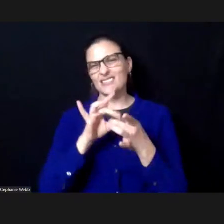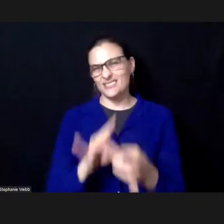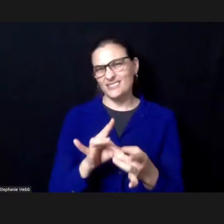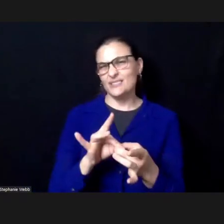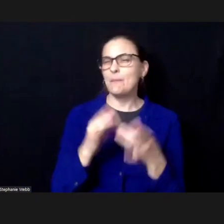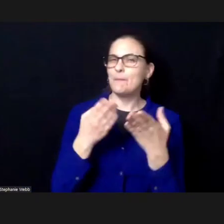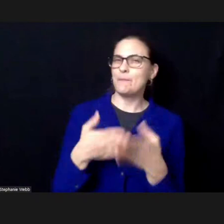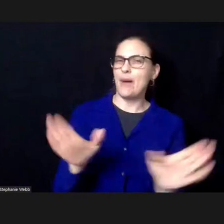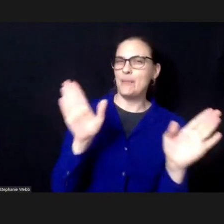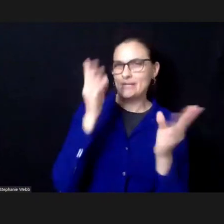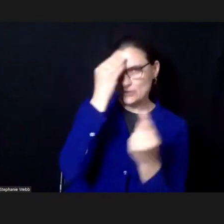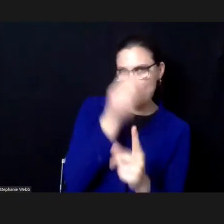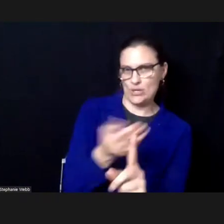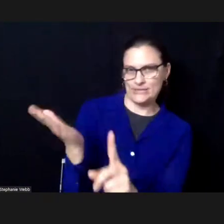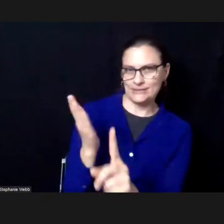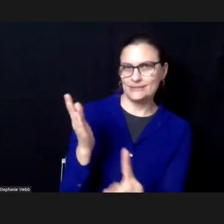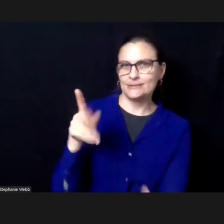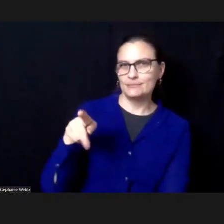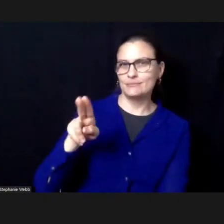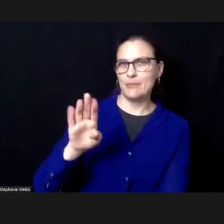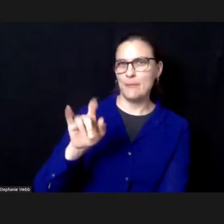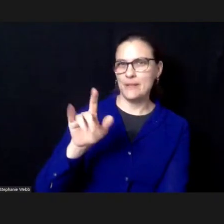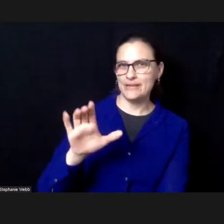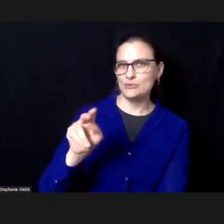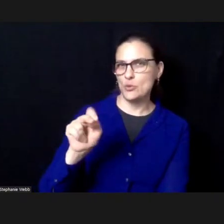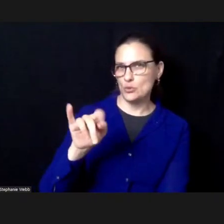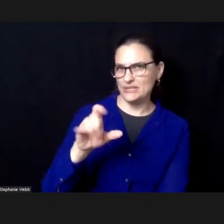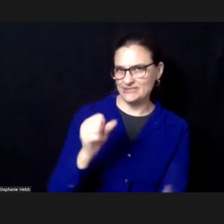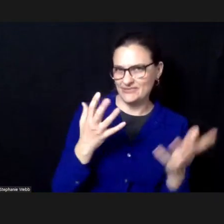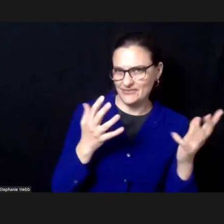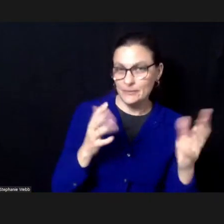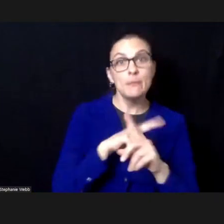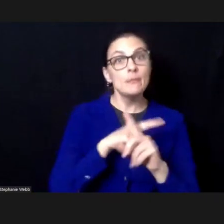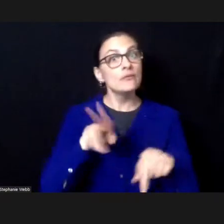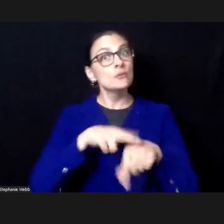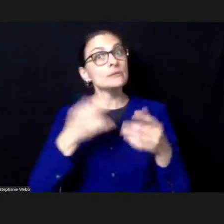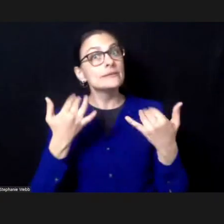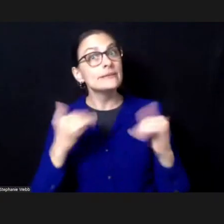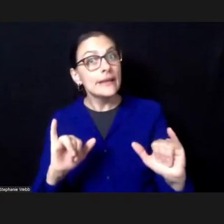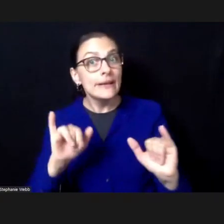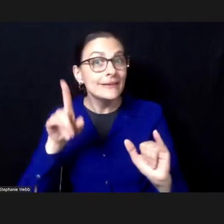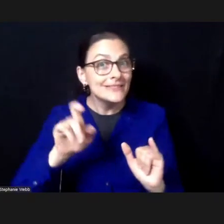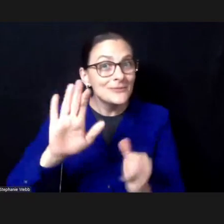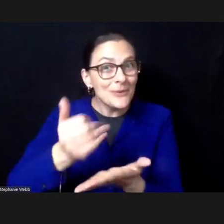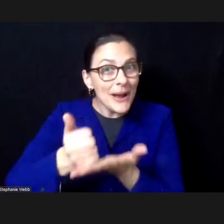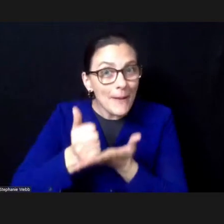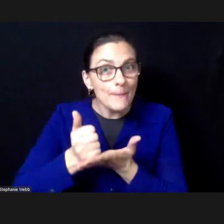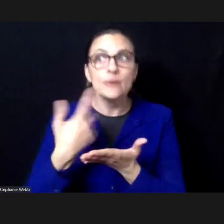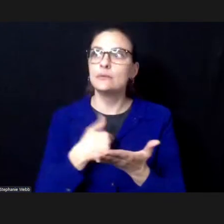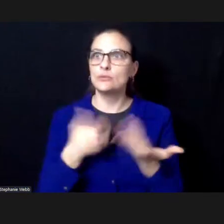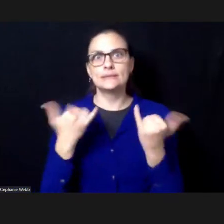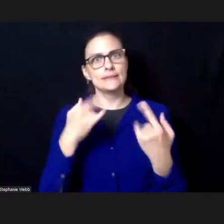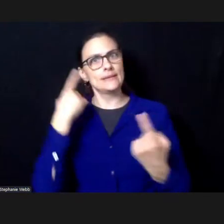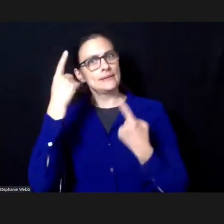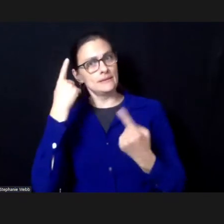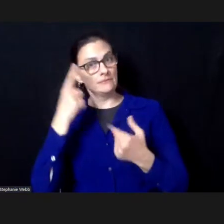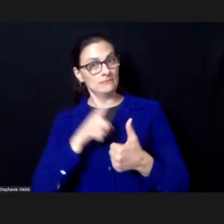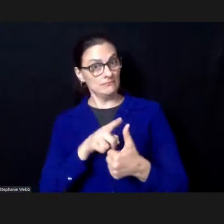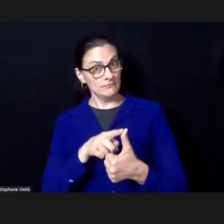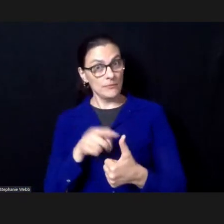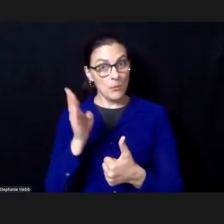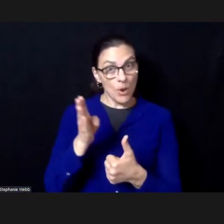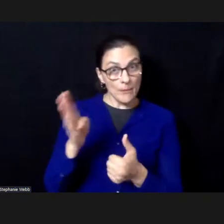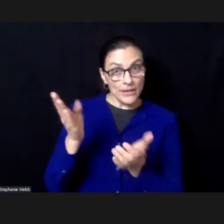help. We're working to resolve questions like, one, whether broadband services and the way consumers use them